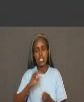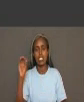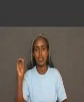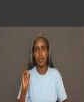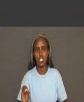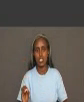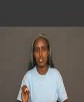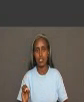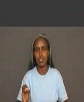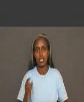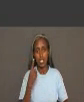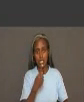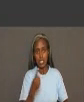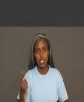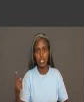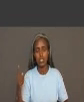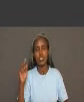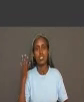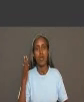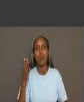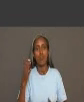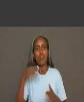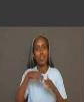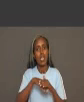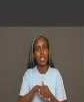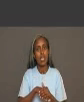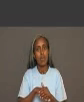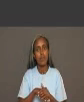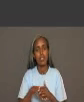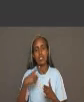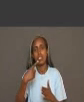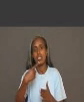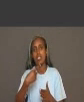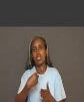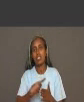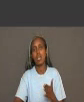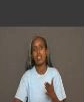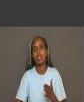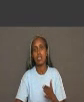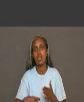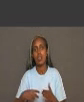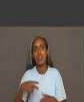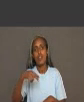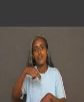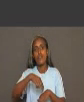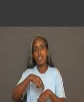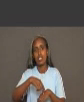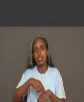percentage, each type of income is taxed at a fixed